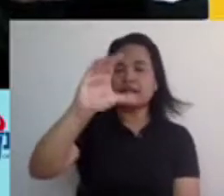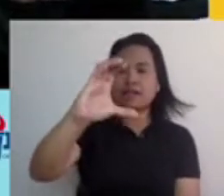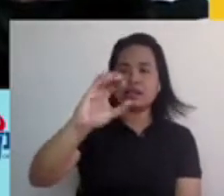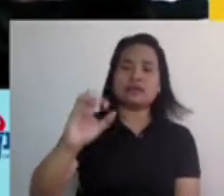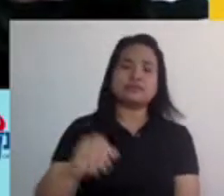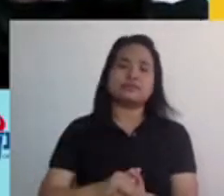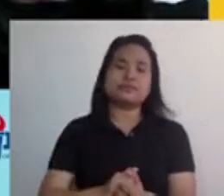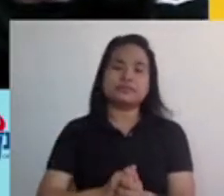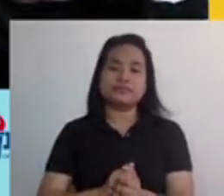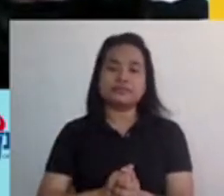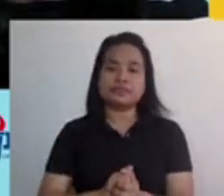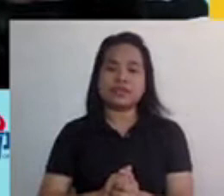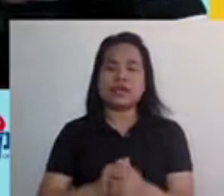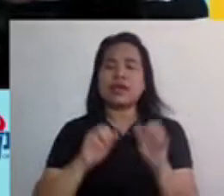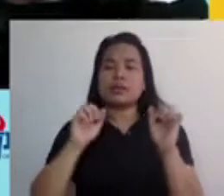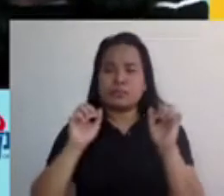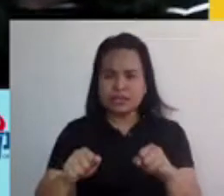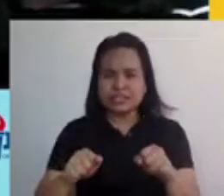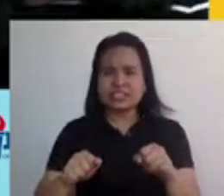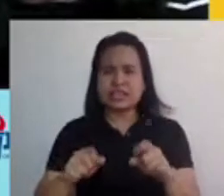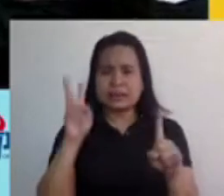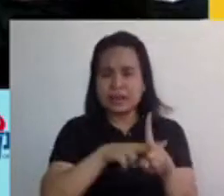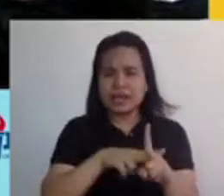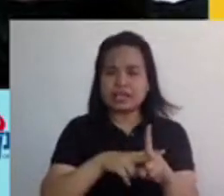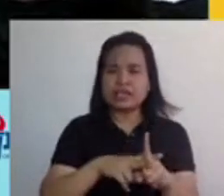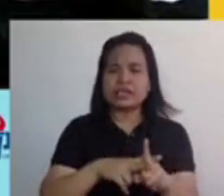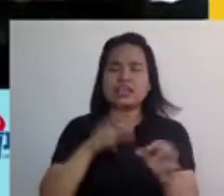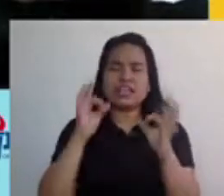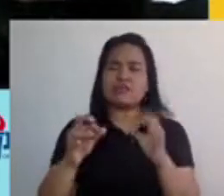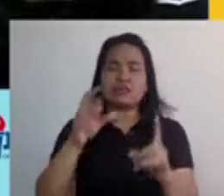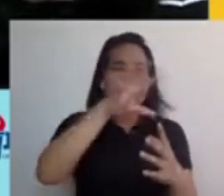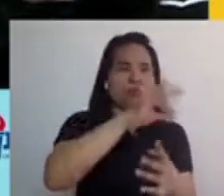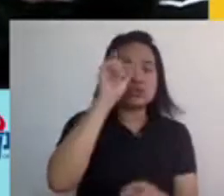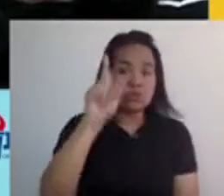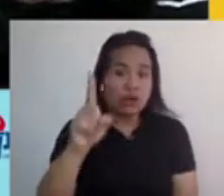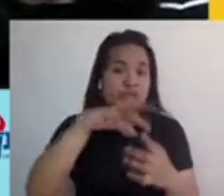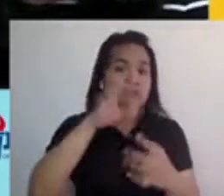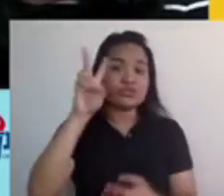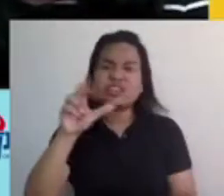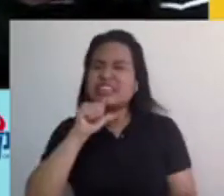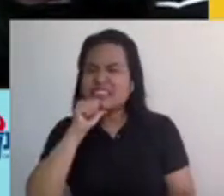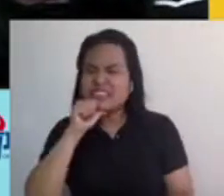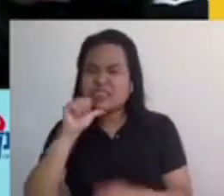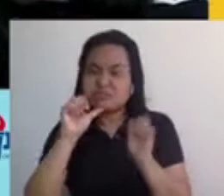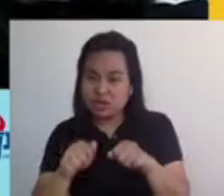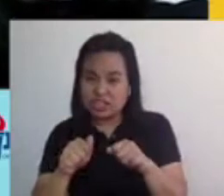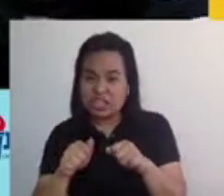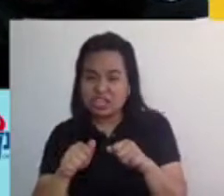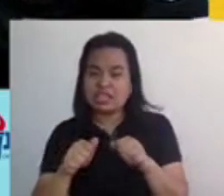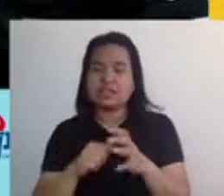when options 1 and 2 are not possible. So in general, this option applies to our